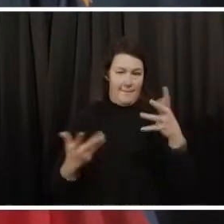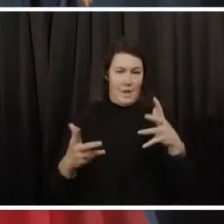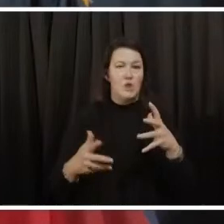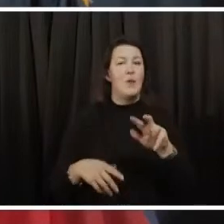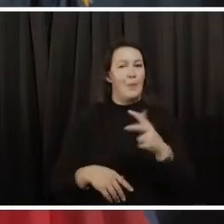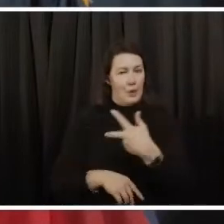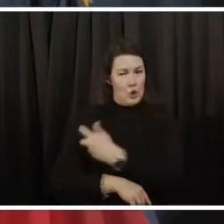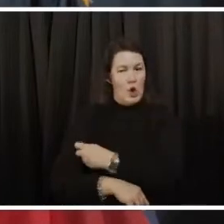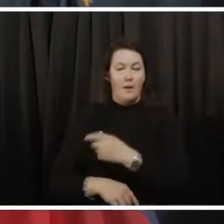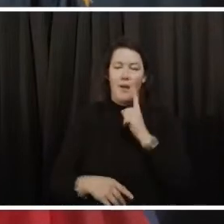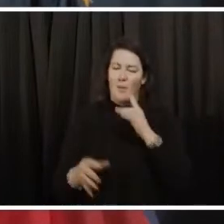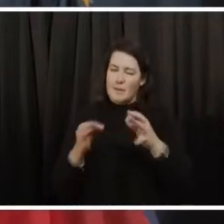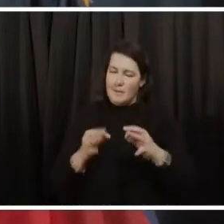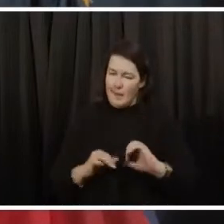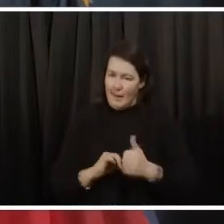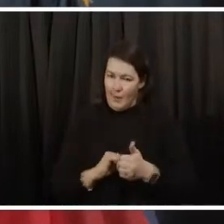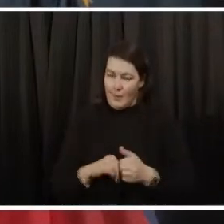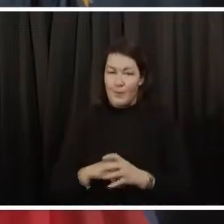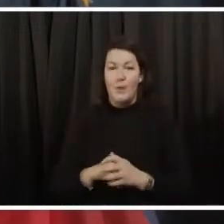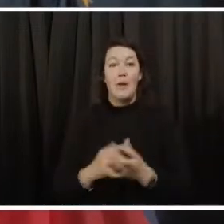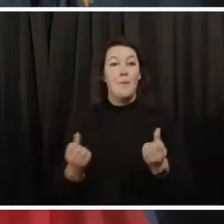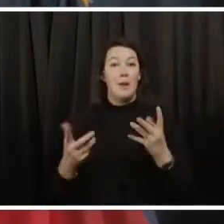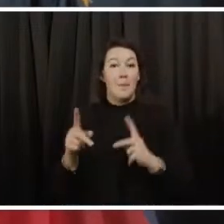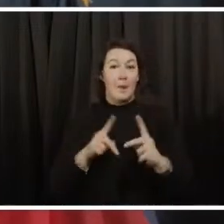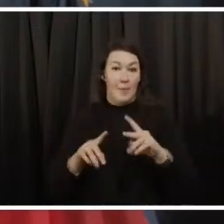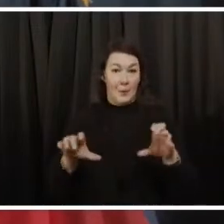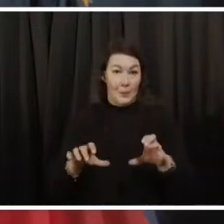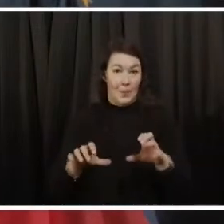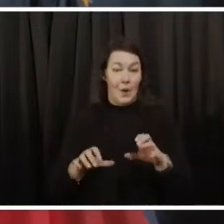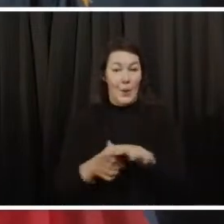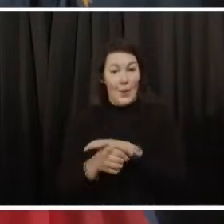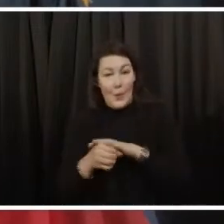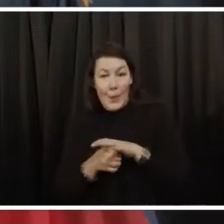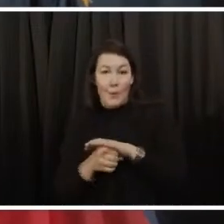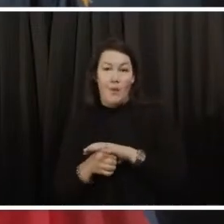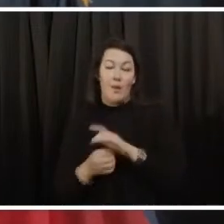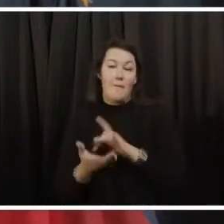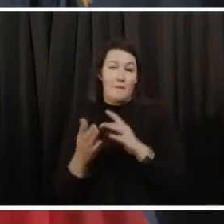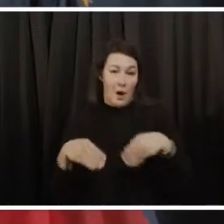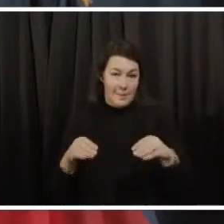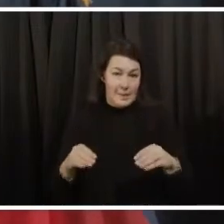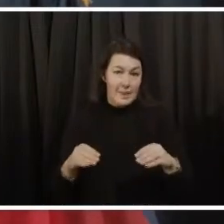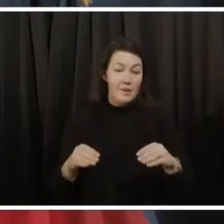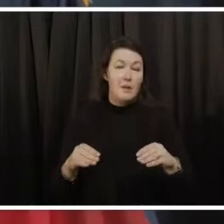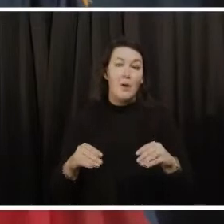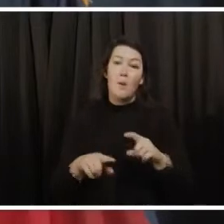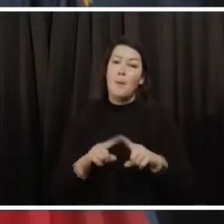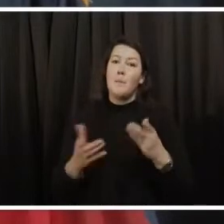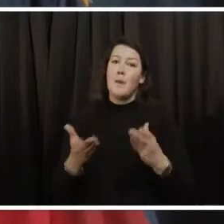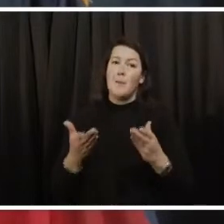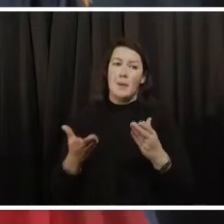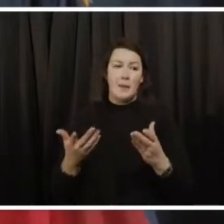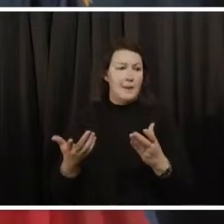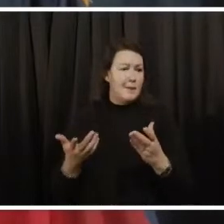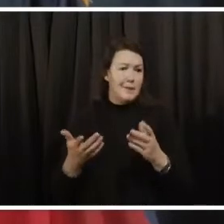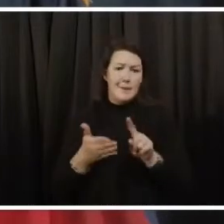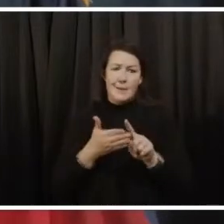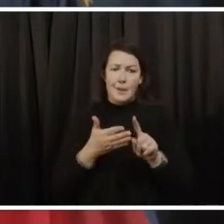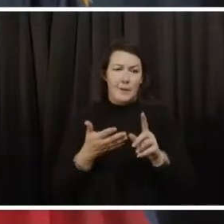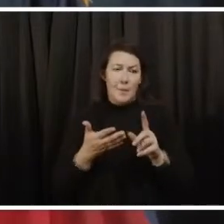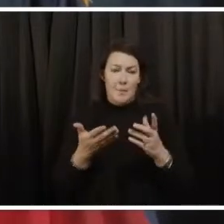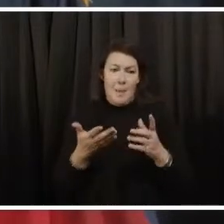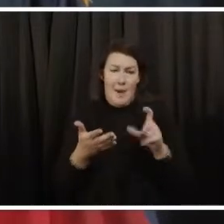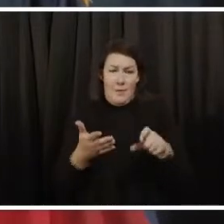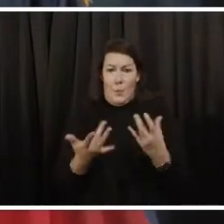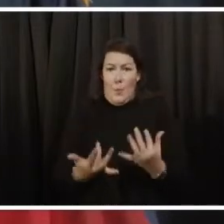how you can do it. Many people are, do it at their local pharmacy, but there are some areas of the state where you might be a week out before you can get an appointment. So I want to give you